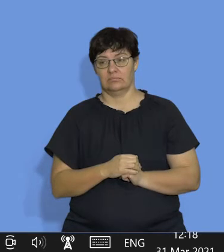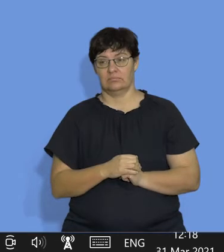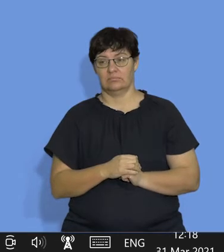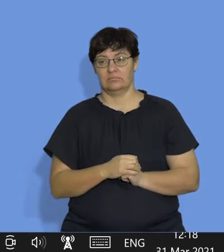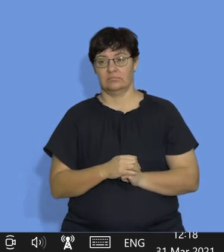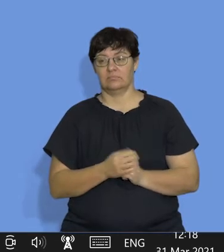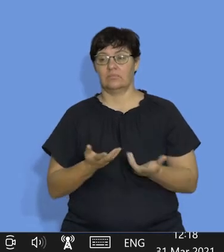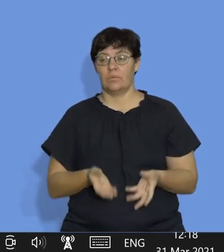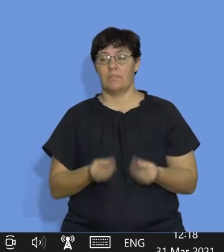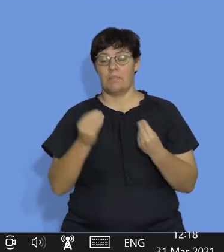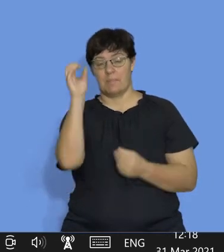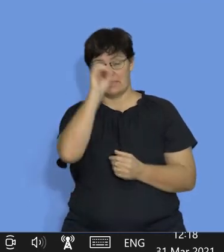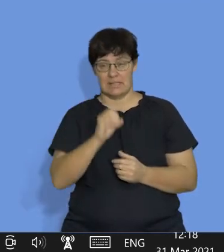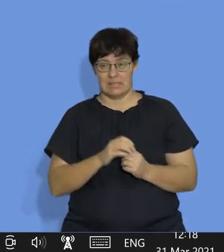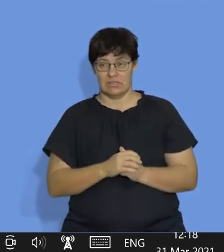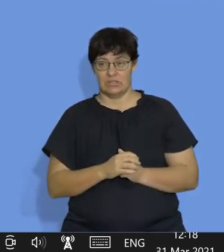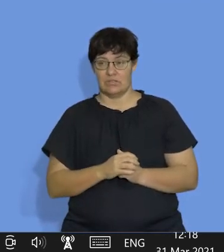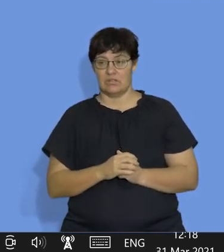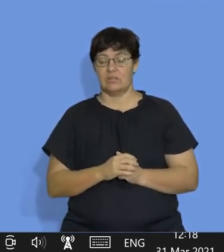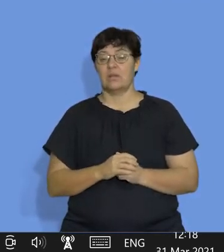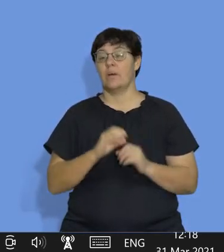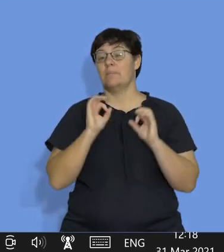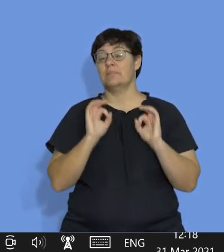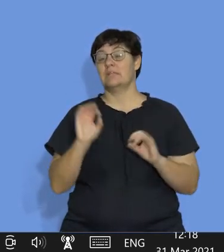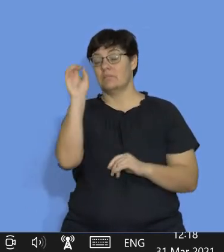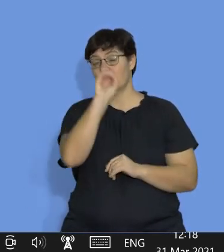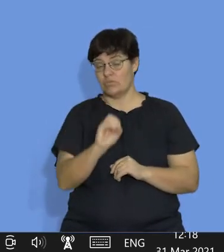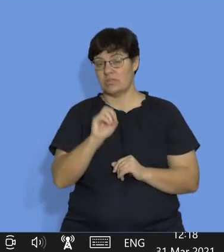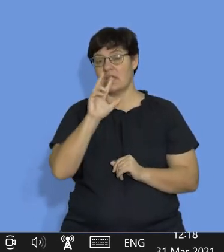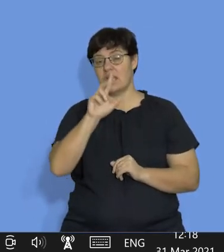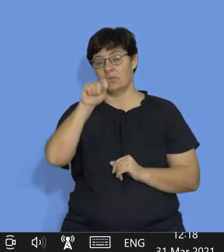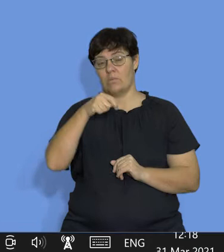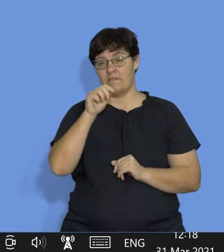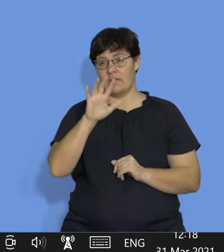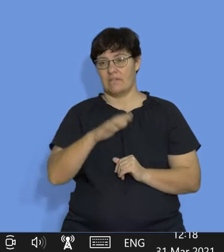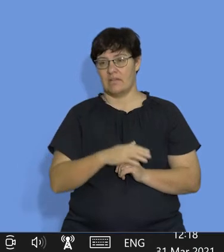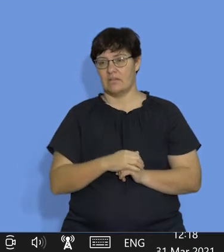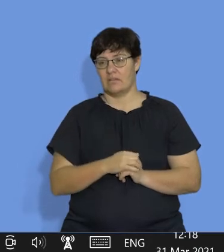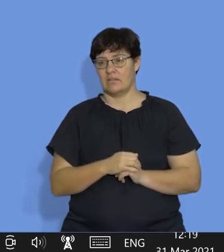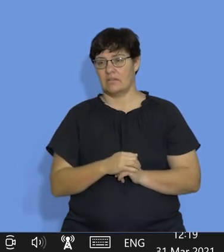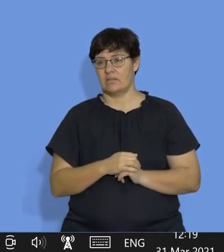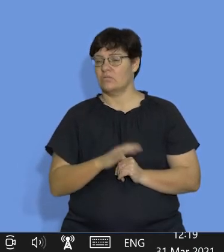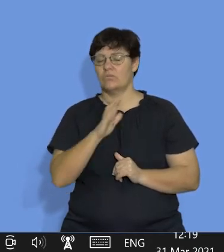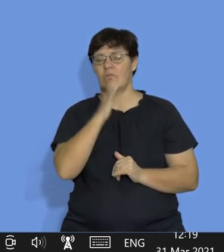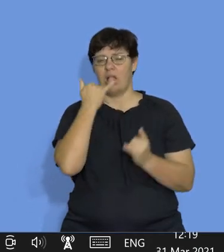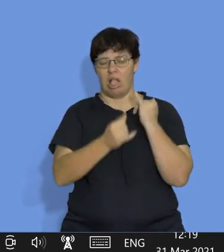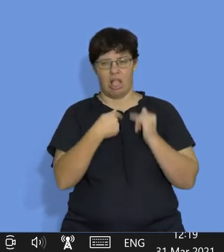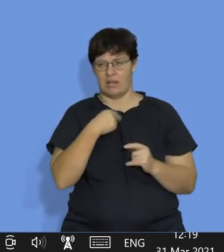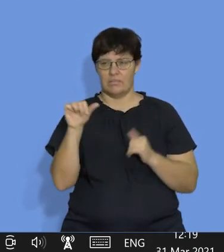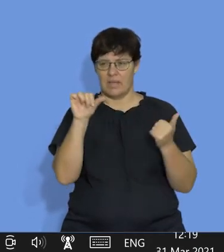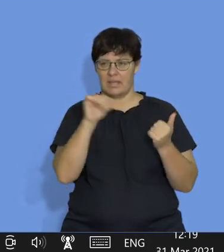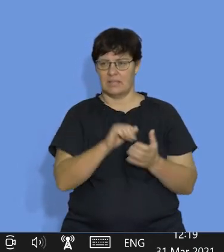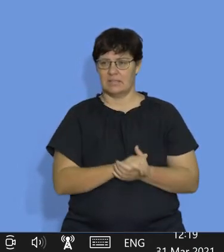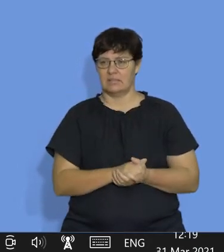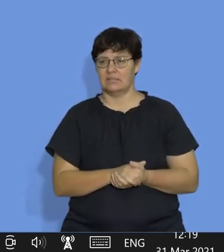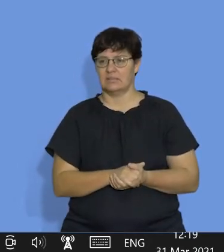to give us the percentage purity. So our percentage purity in this case, actually that's 5.6. If we can quickly go back and